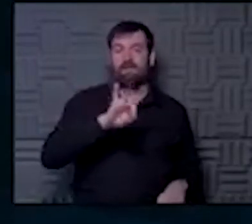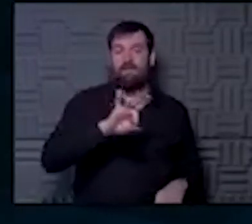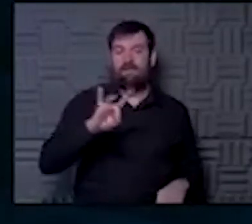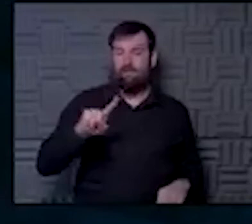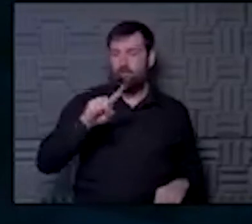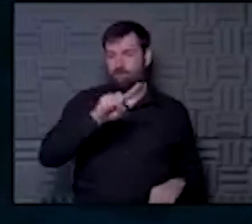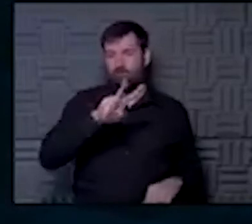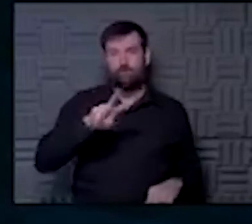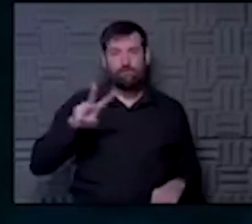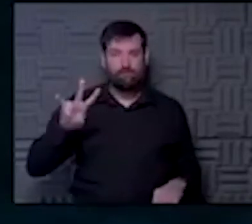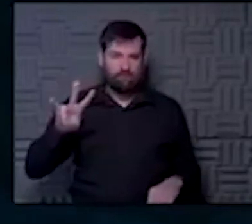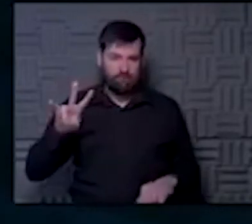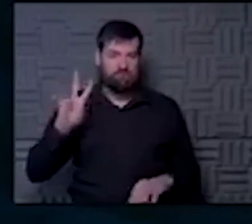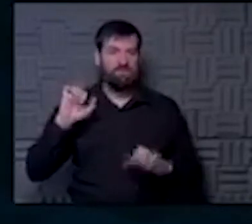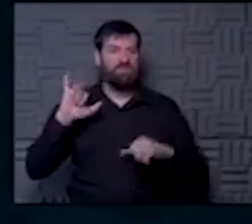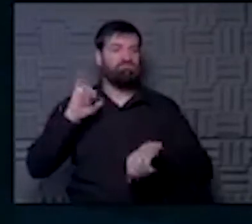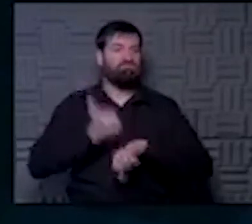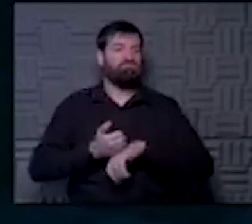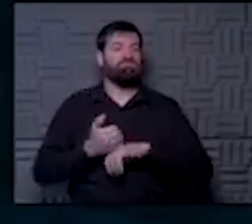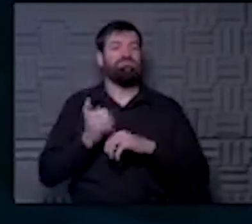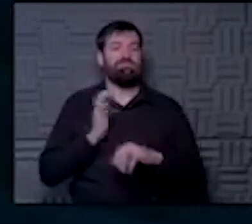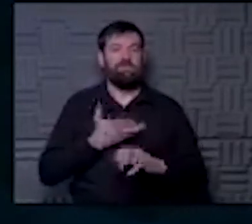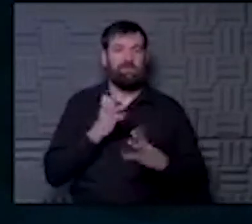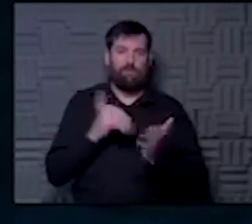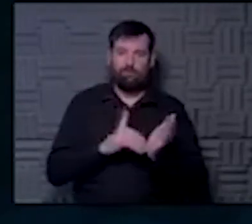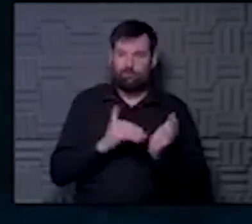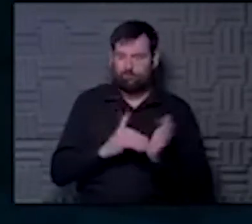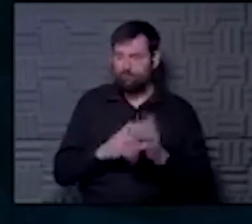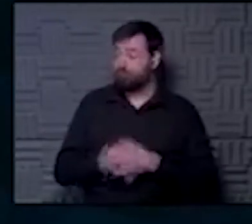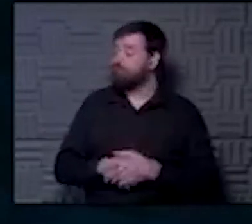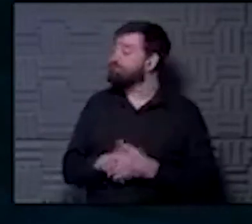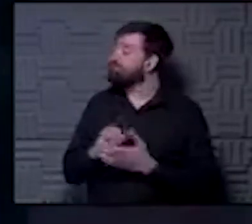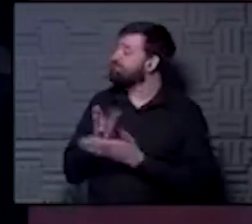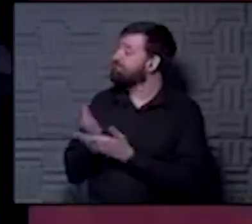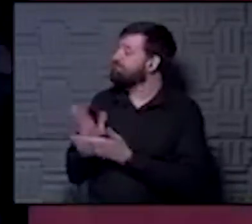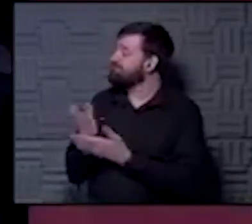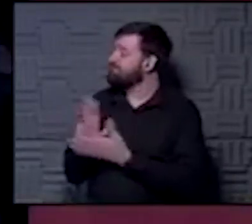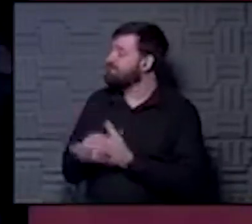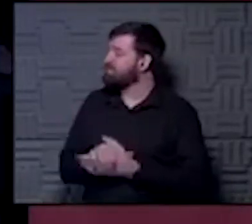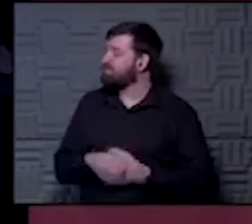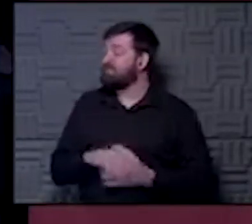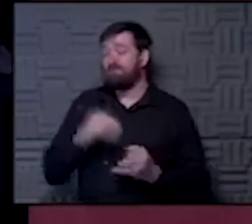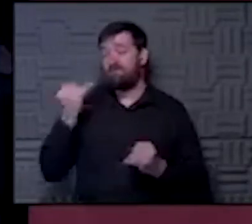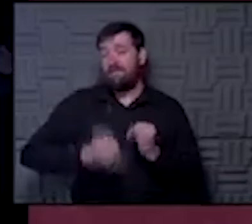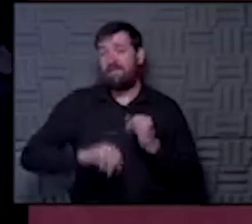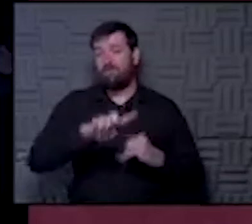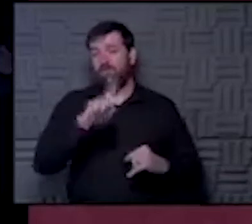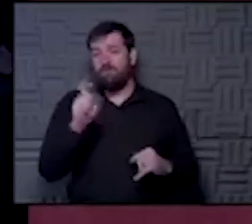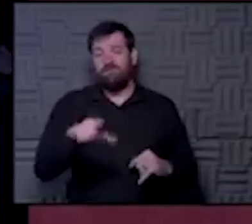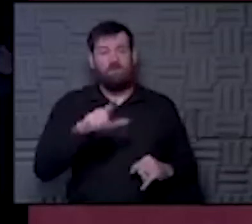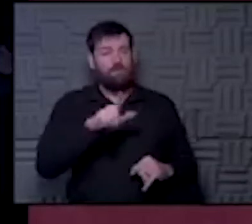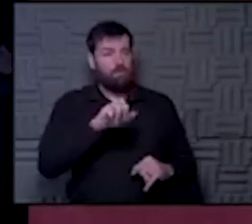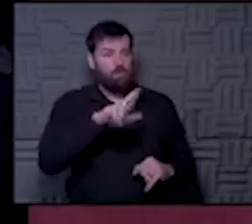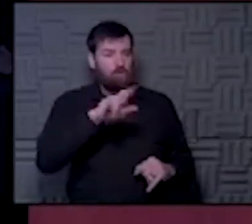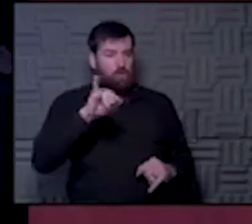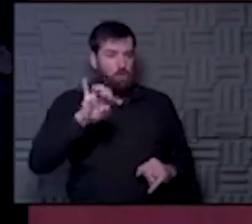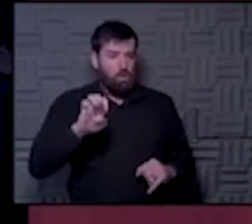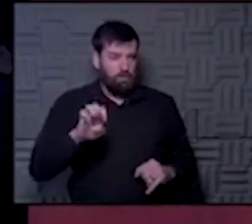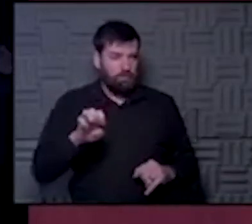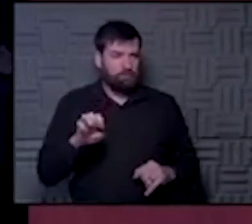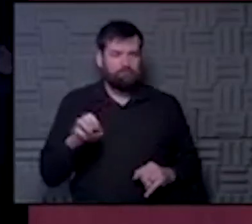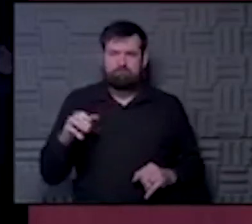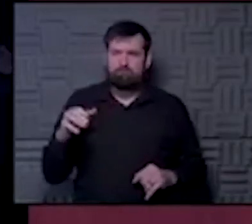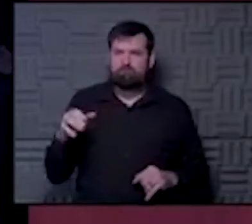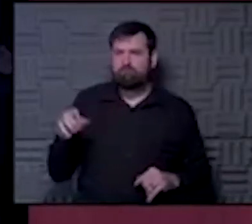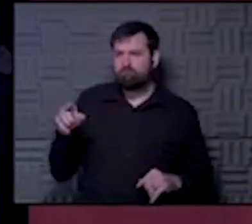588-1227. We can get you set up with one of our great primary care docs. All right, and last question is going to go to Lori, and she wants to know if you